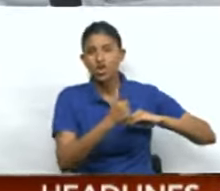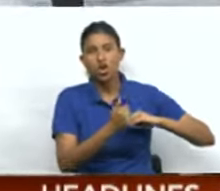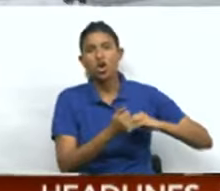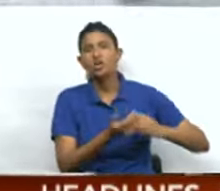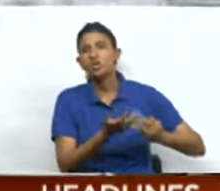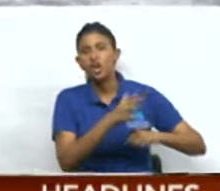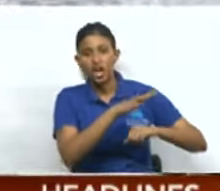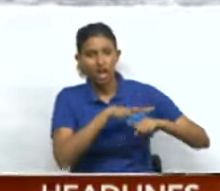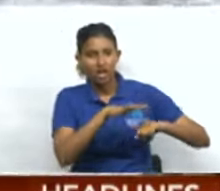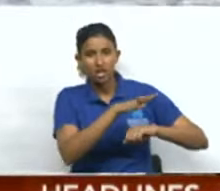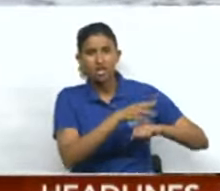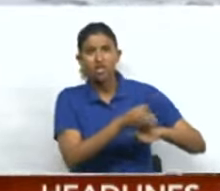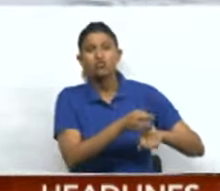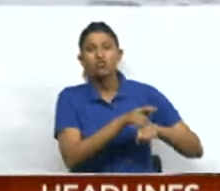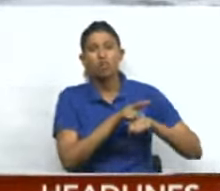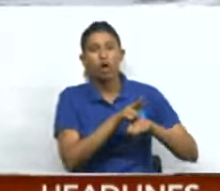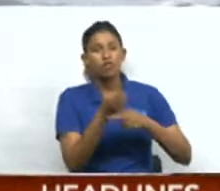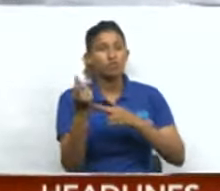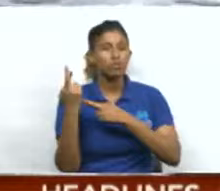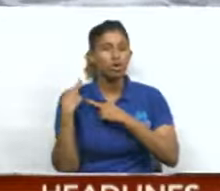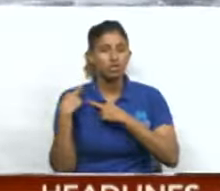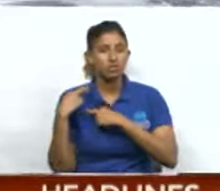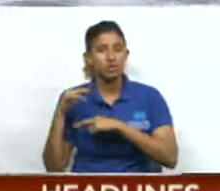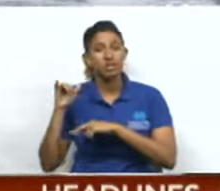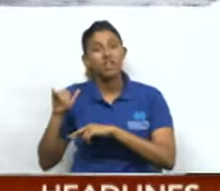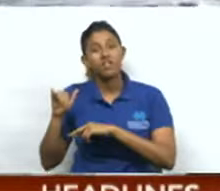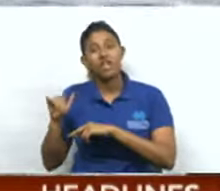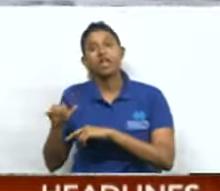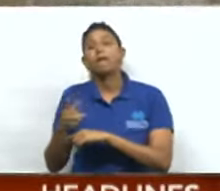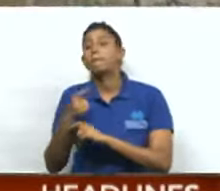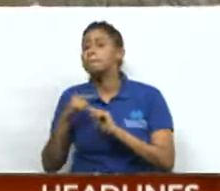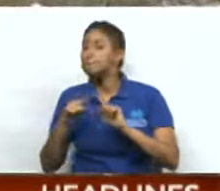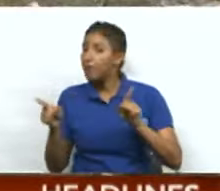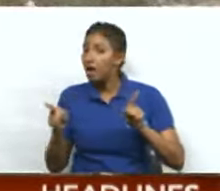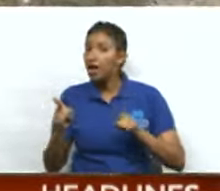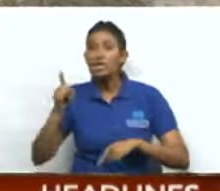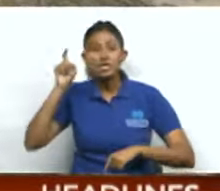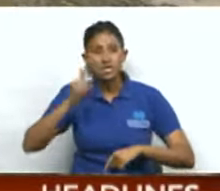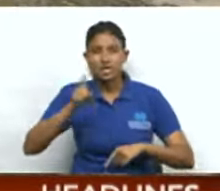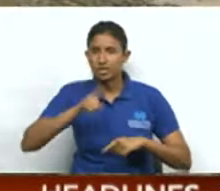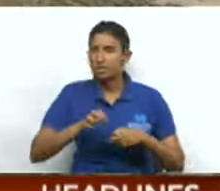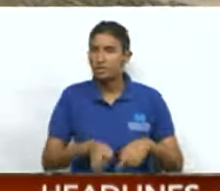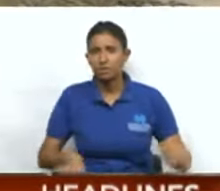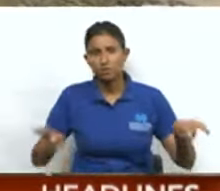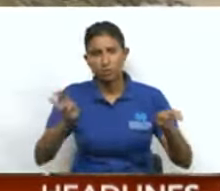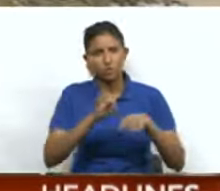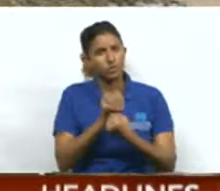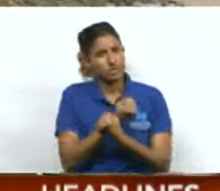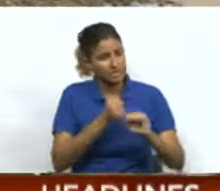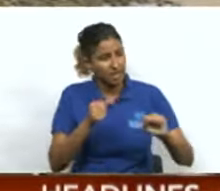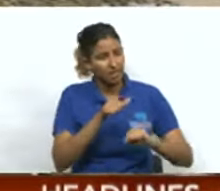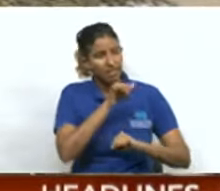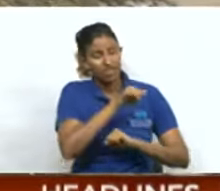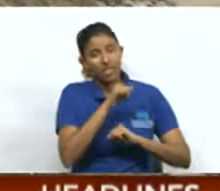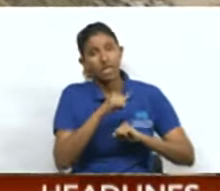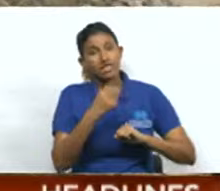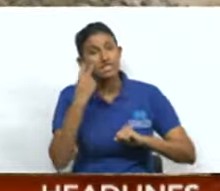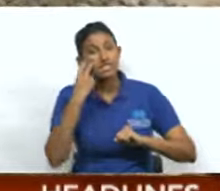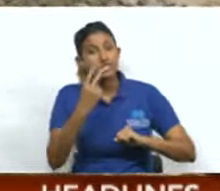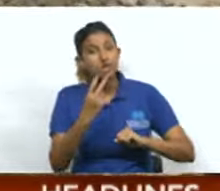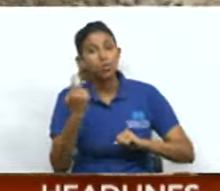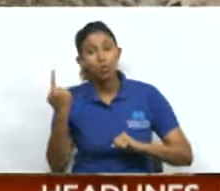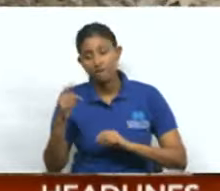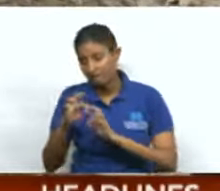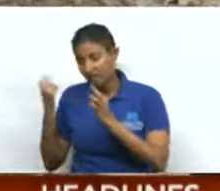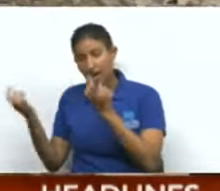help. But this project, he says, will require the ministry's immediate attention, especially since they have seen a family lose everything to